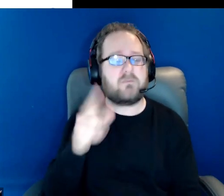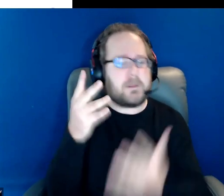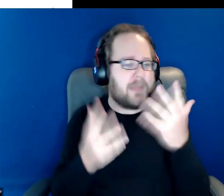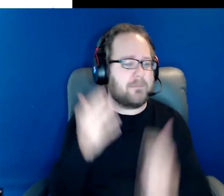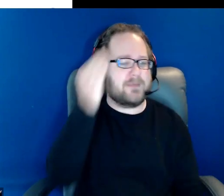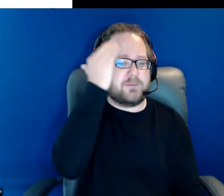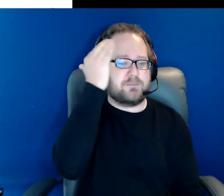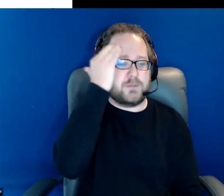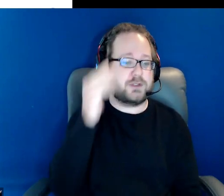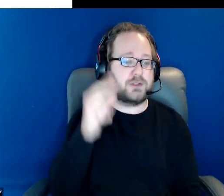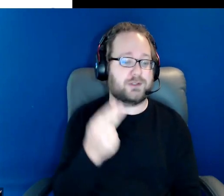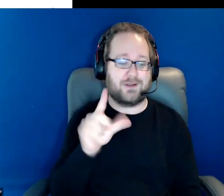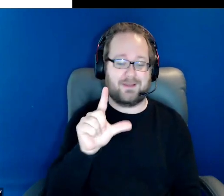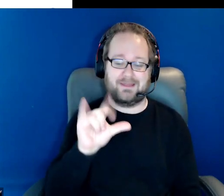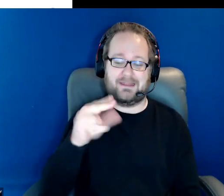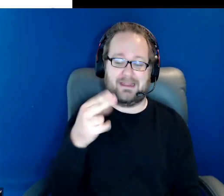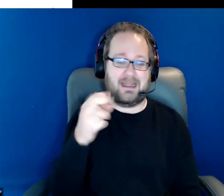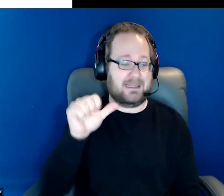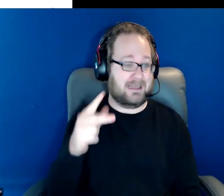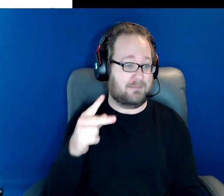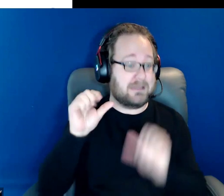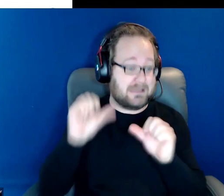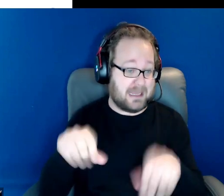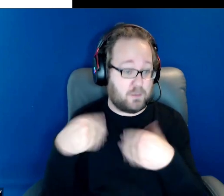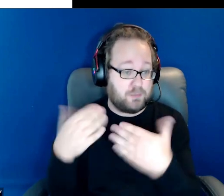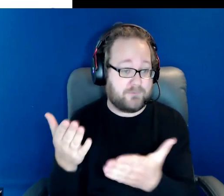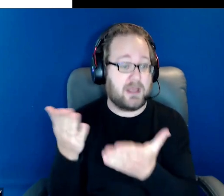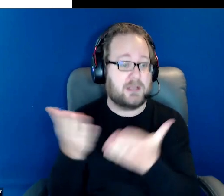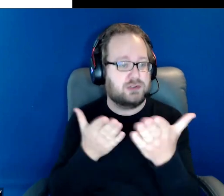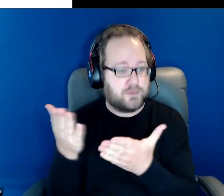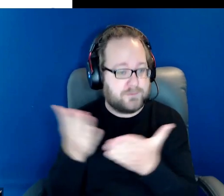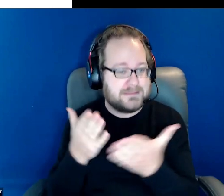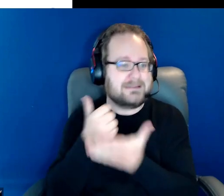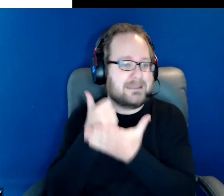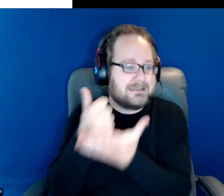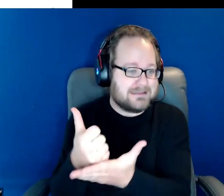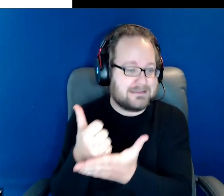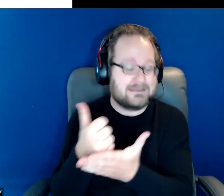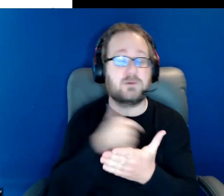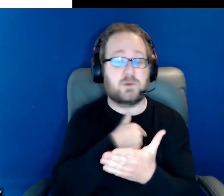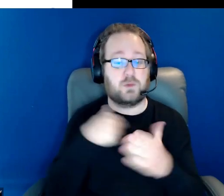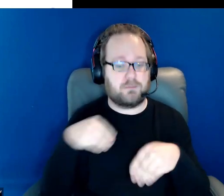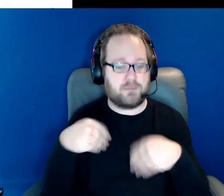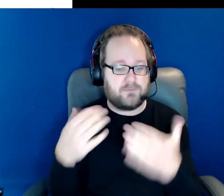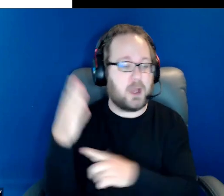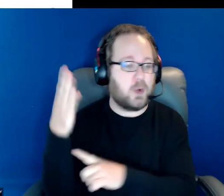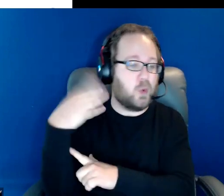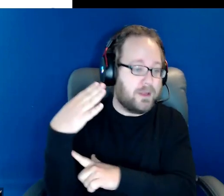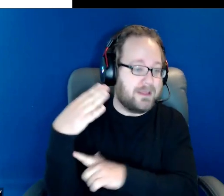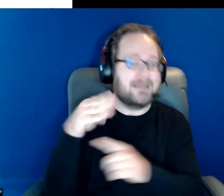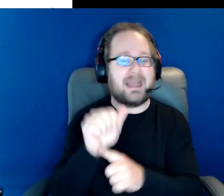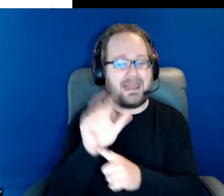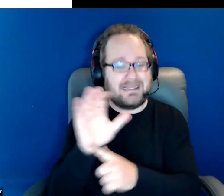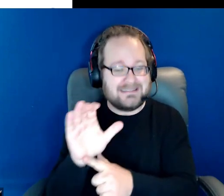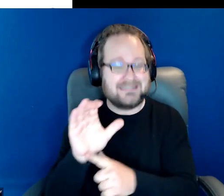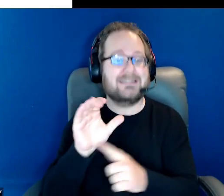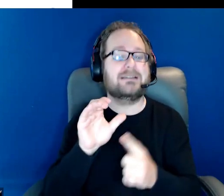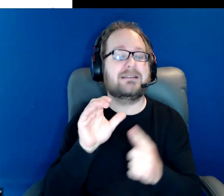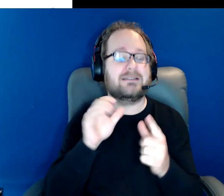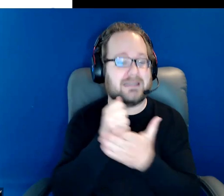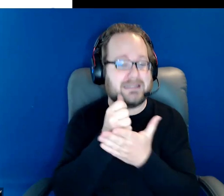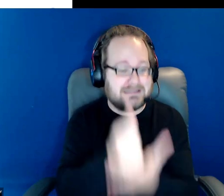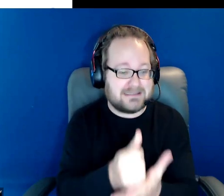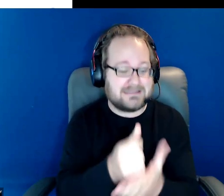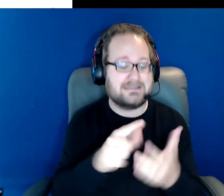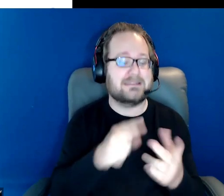and weatherization assistance, but in addition, LIHEAP can also offer cooling assistance, summer crisis assistance, and help with